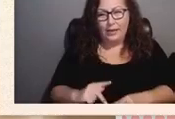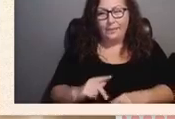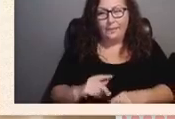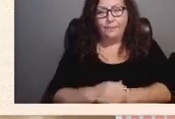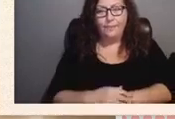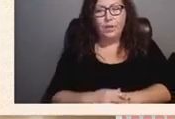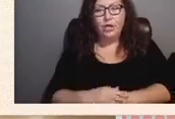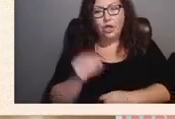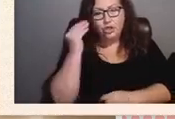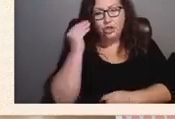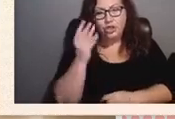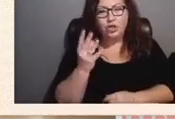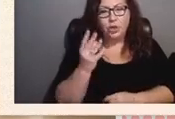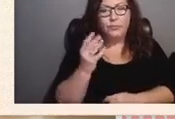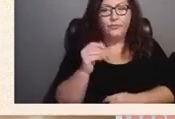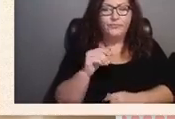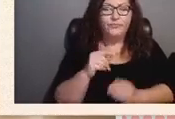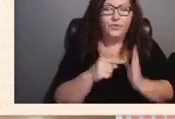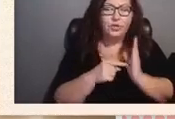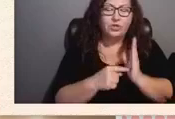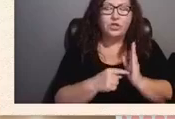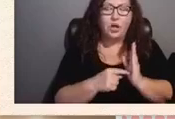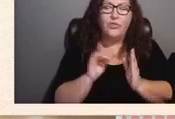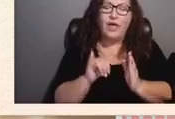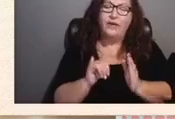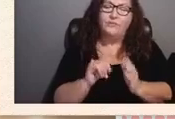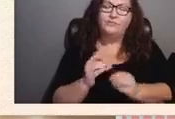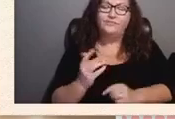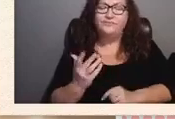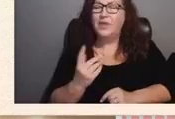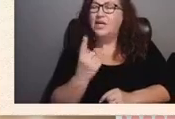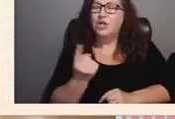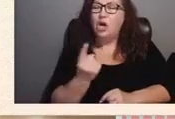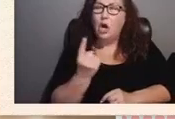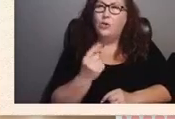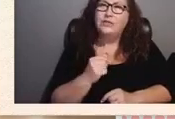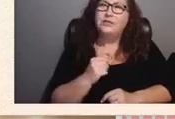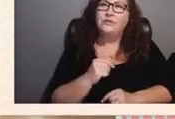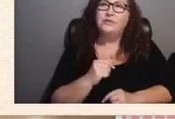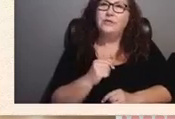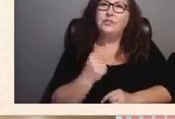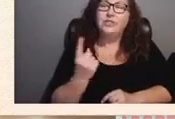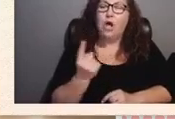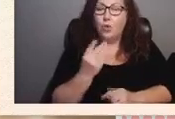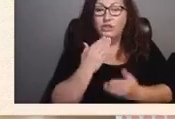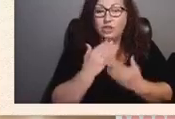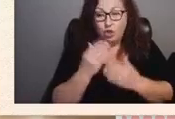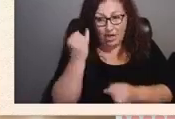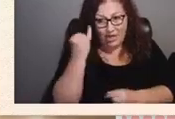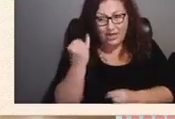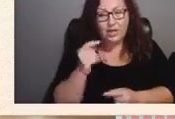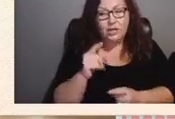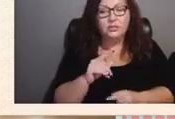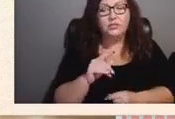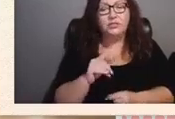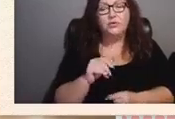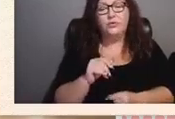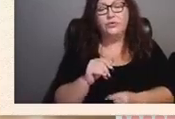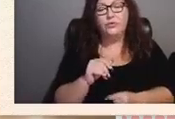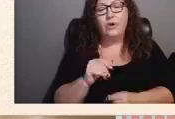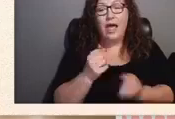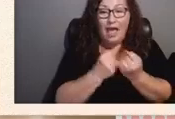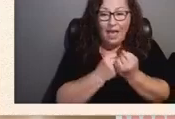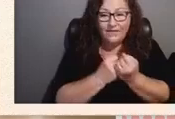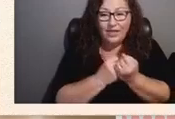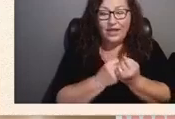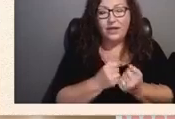that it's always a good idea to advocate, because,